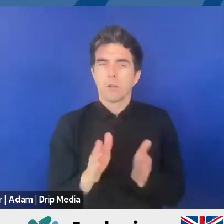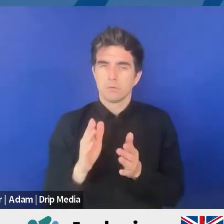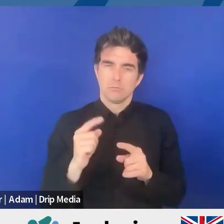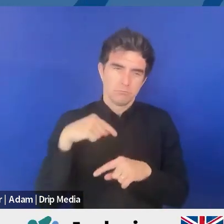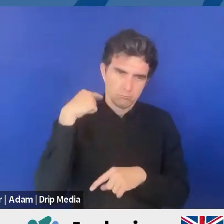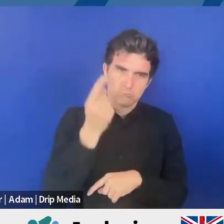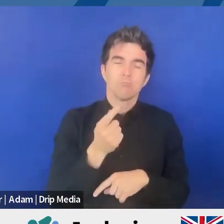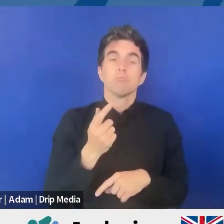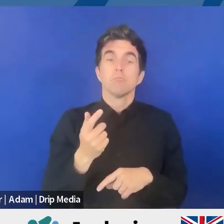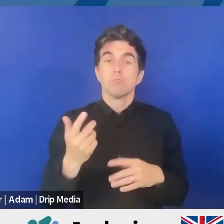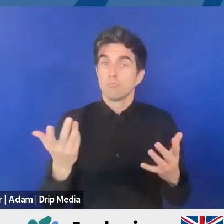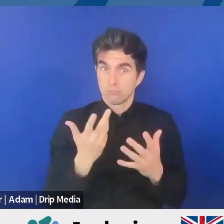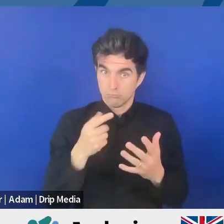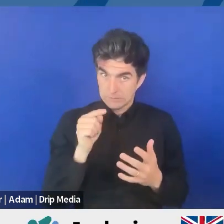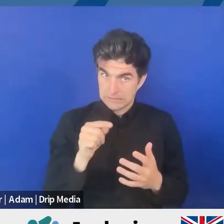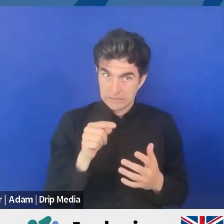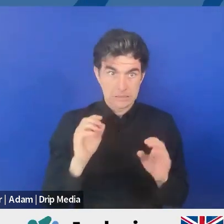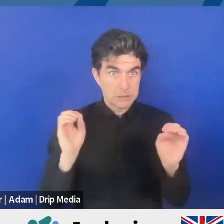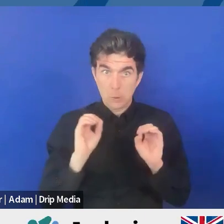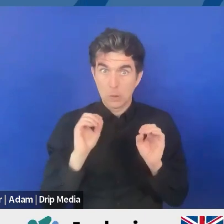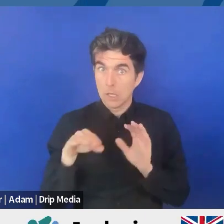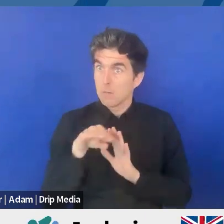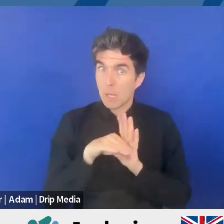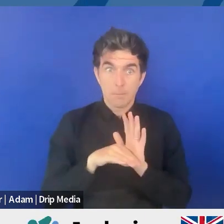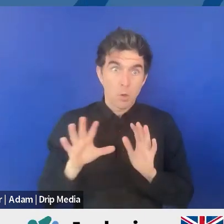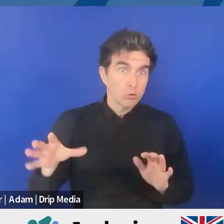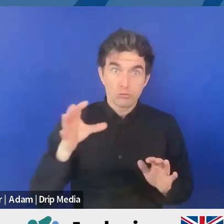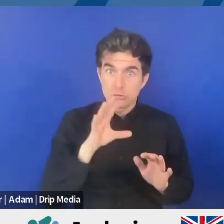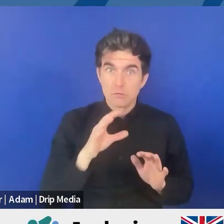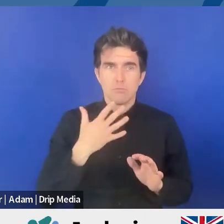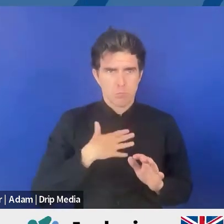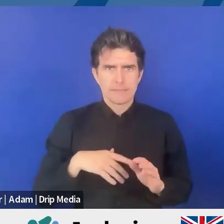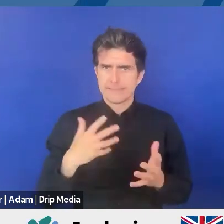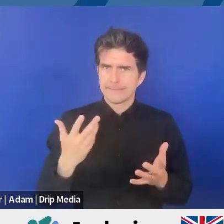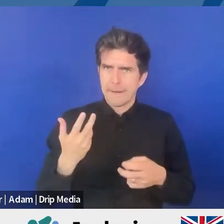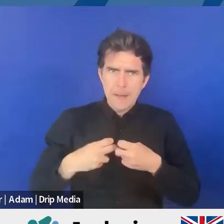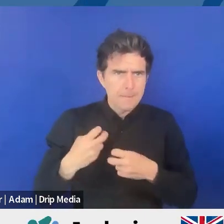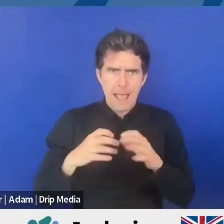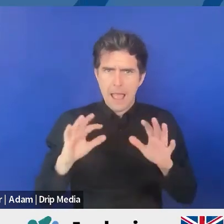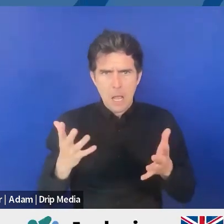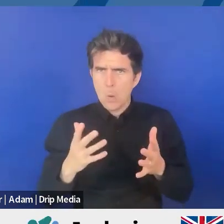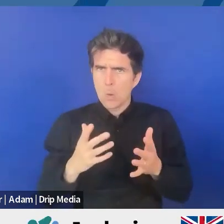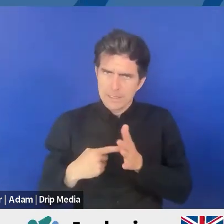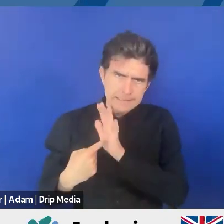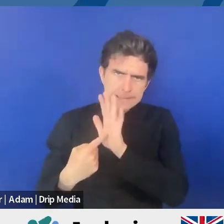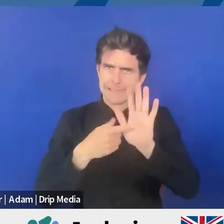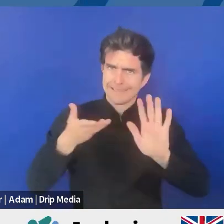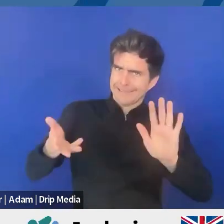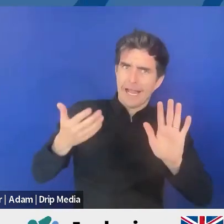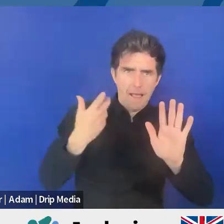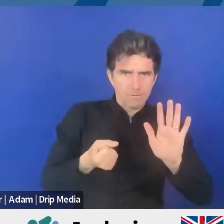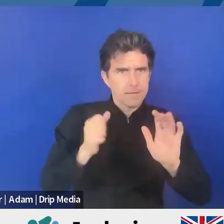in country, but it's about ensuring that this issue gets the profile that it deserves and that it needs, and using